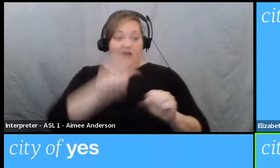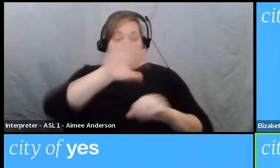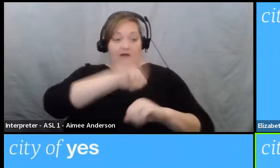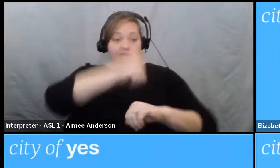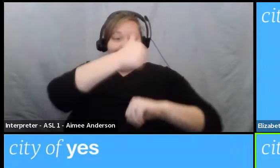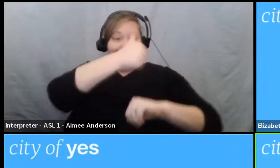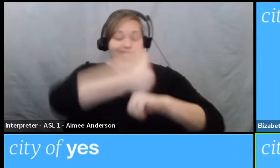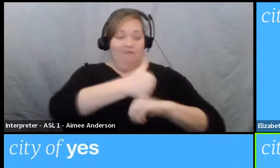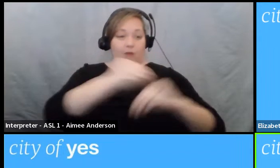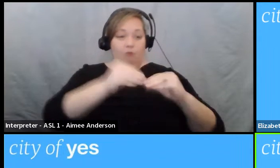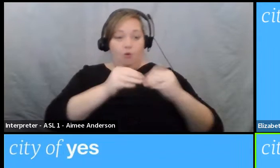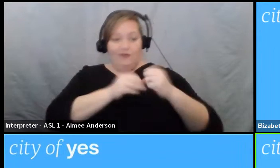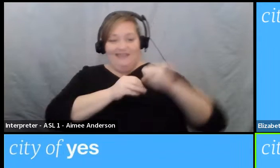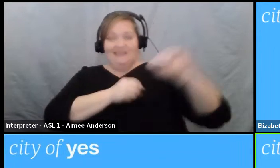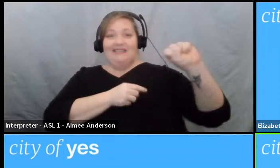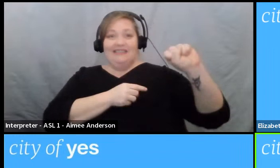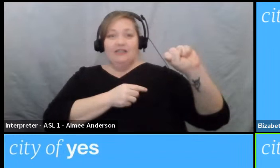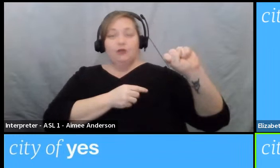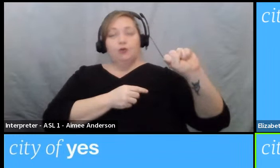more resilient to